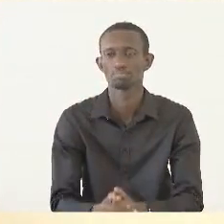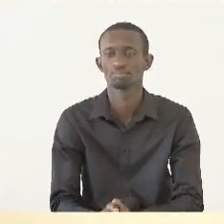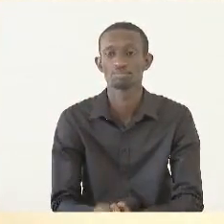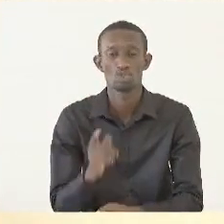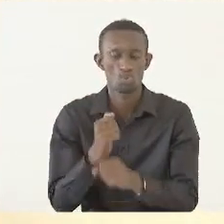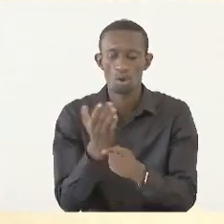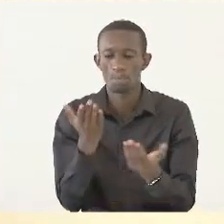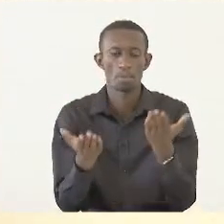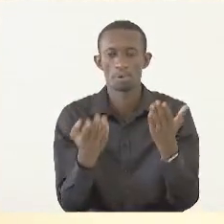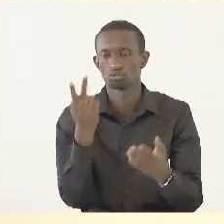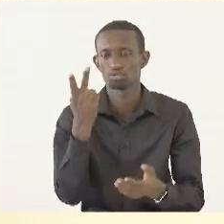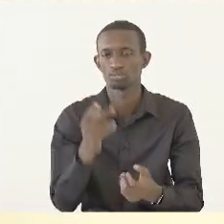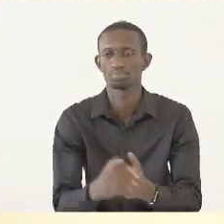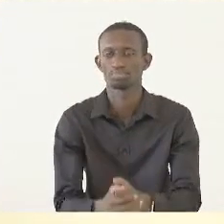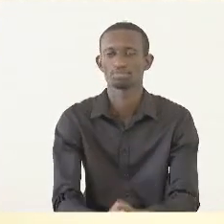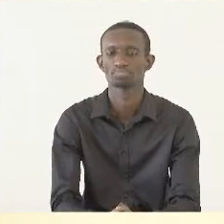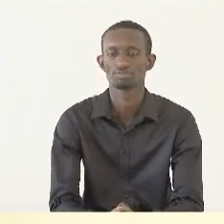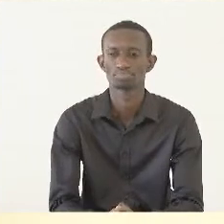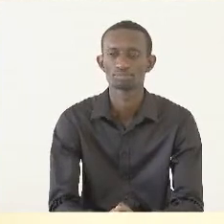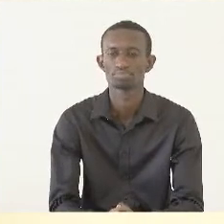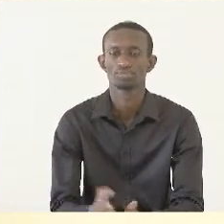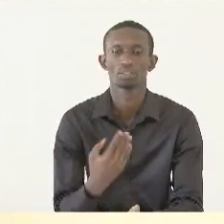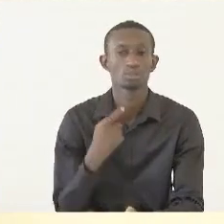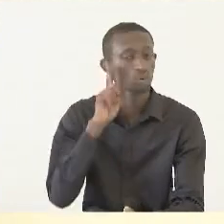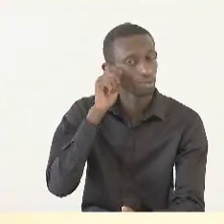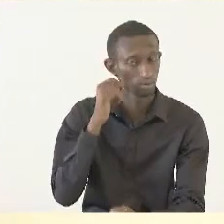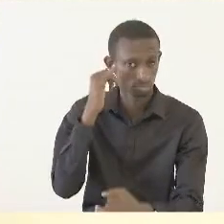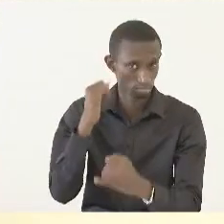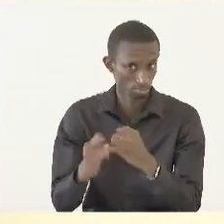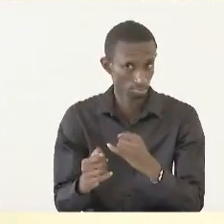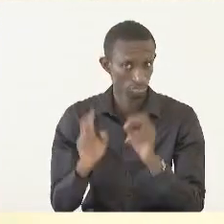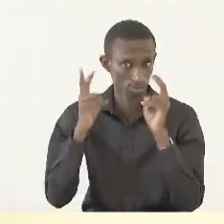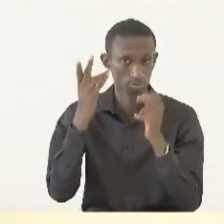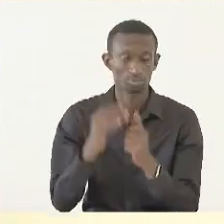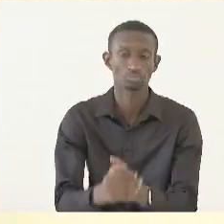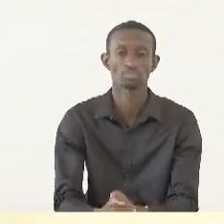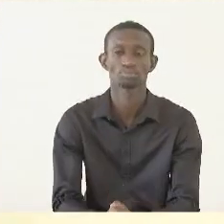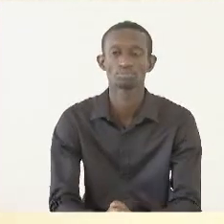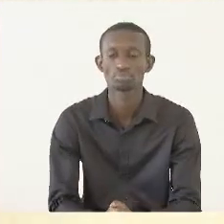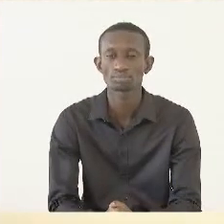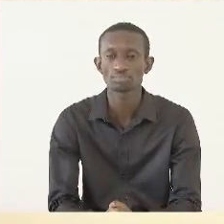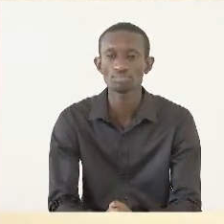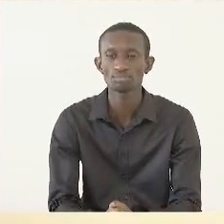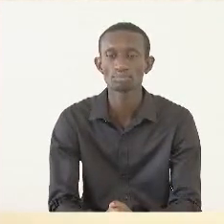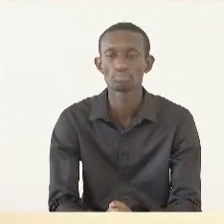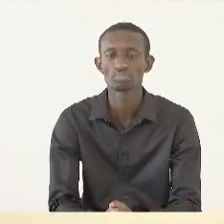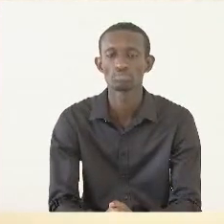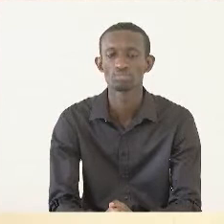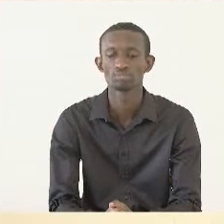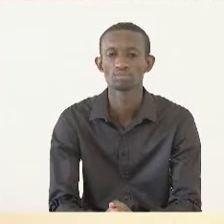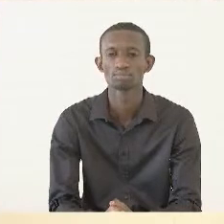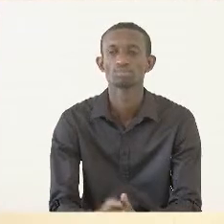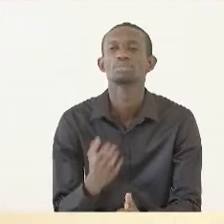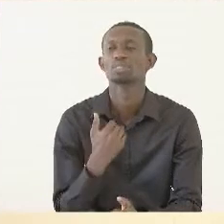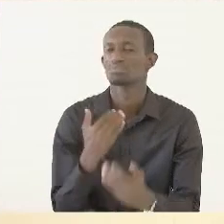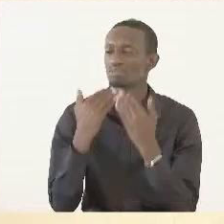compared to these two. So as I wind up this lesson, and I will have to thank